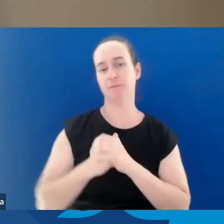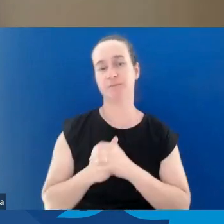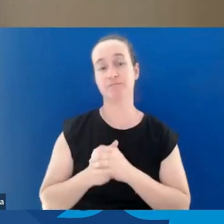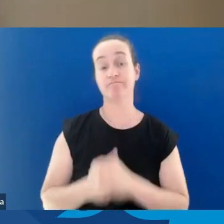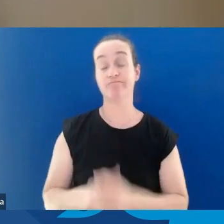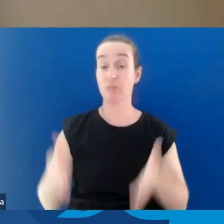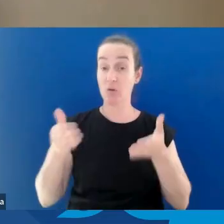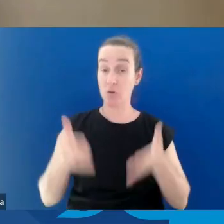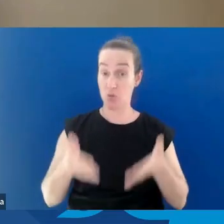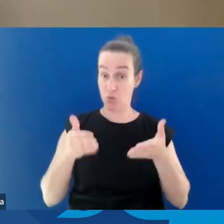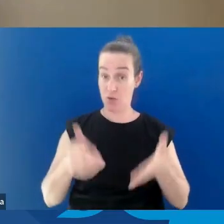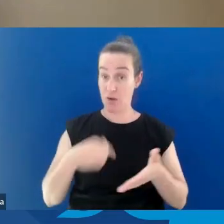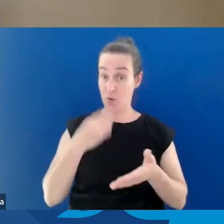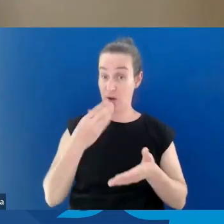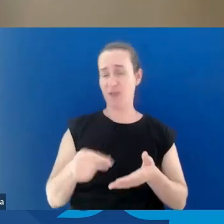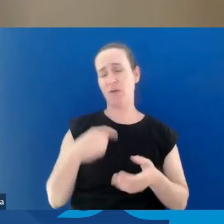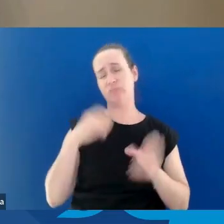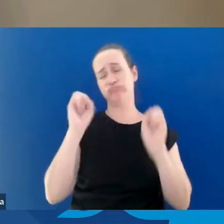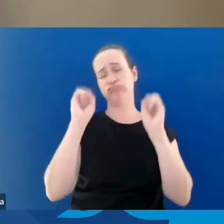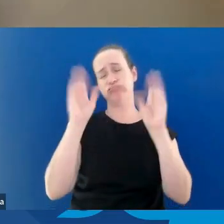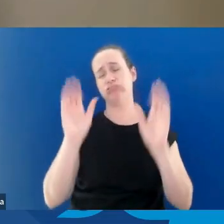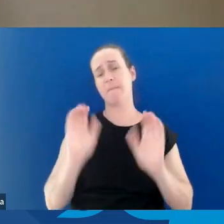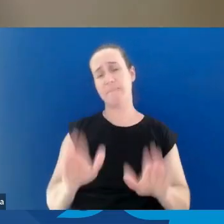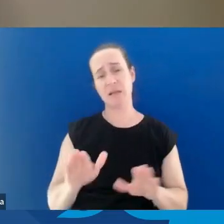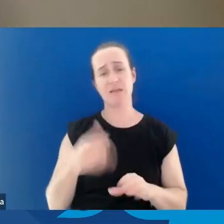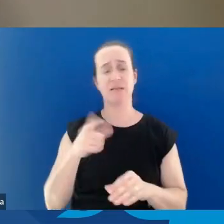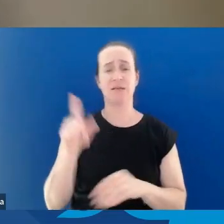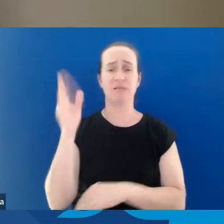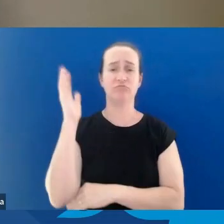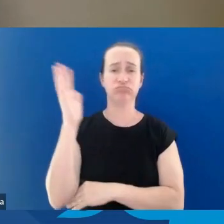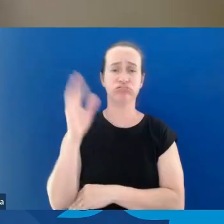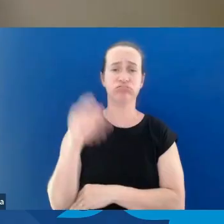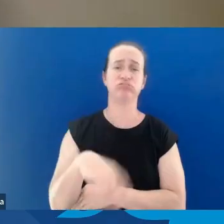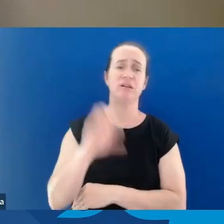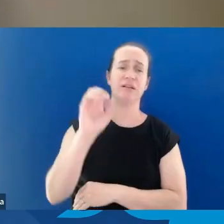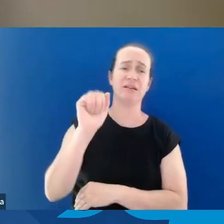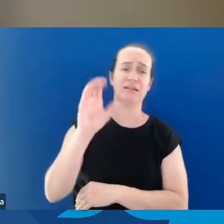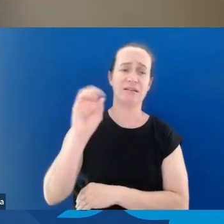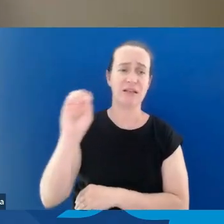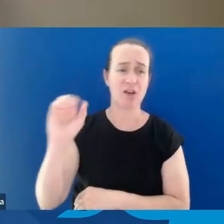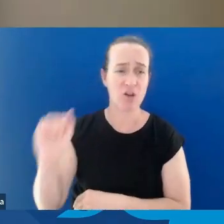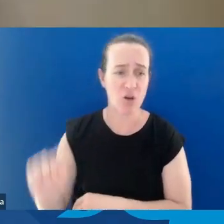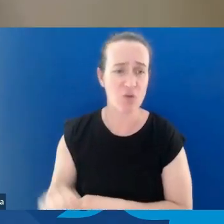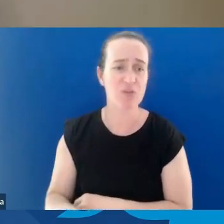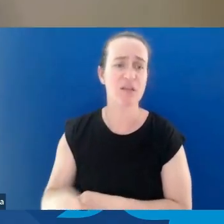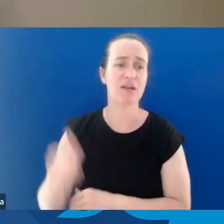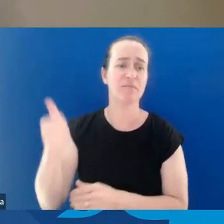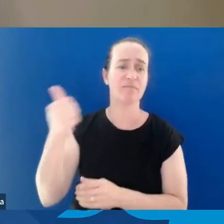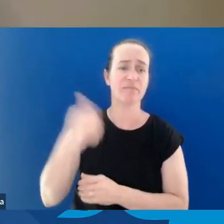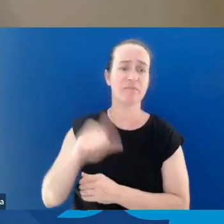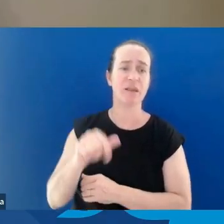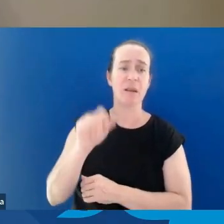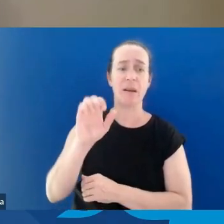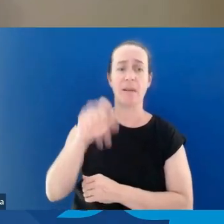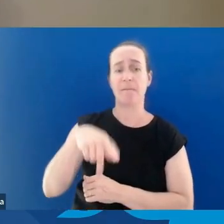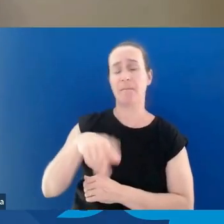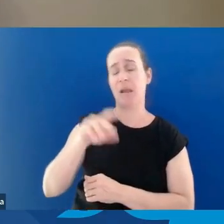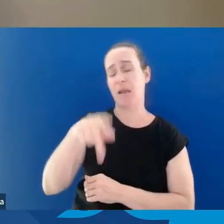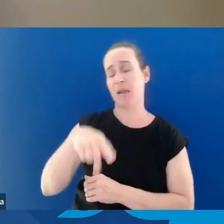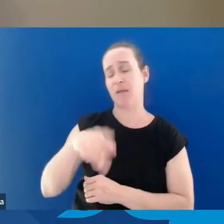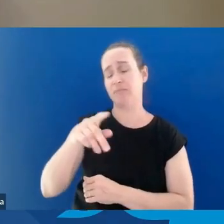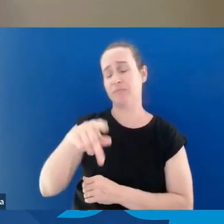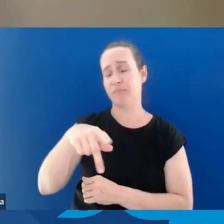you've had with our amazing speakers from NACOSA, COSUP, and the PWID sector, is saying, you